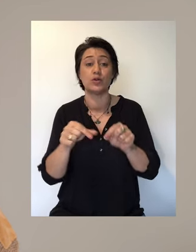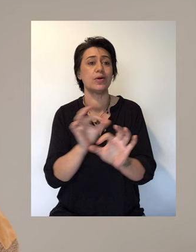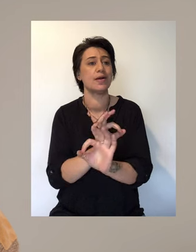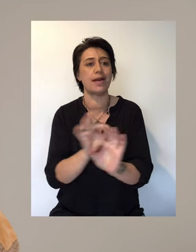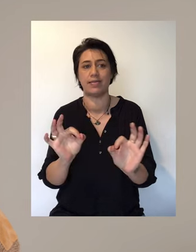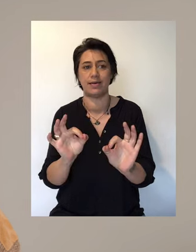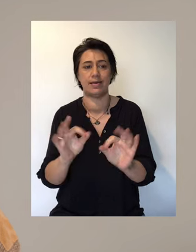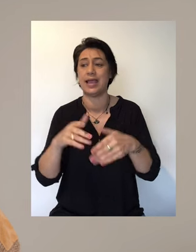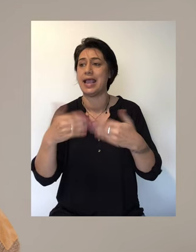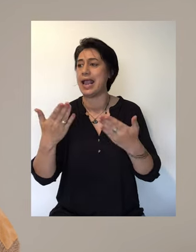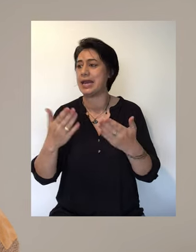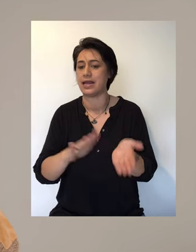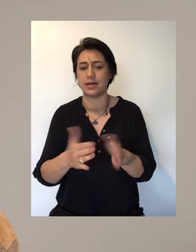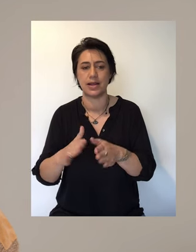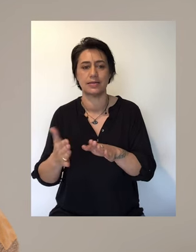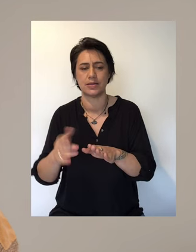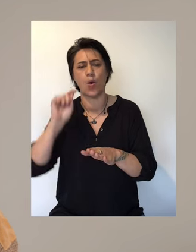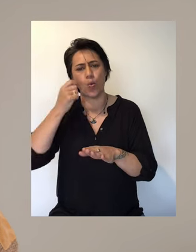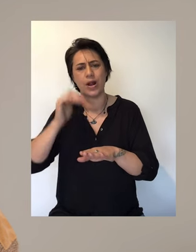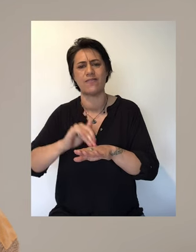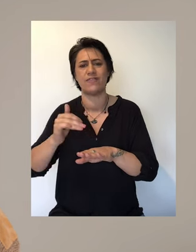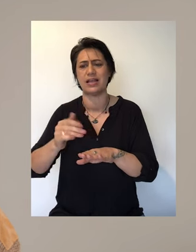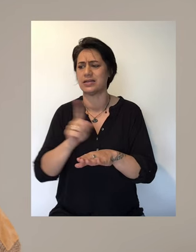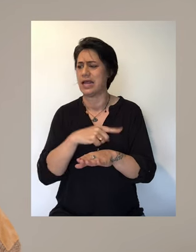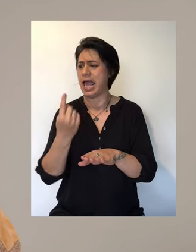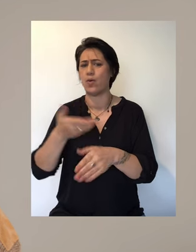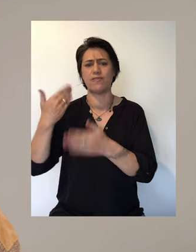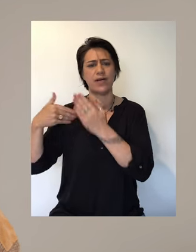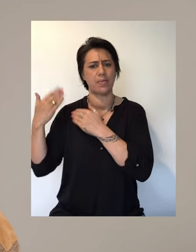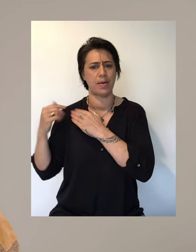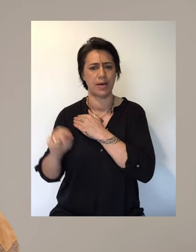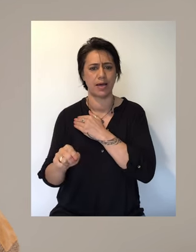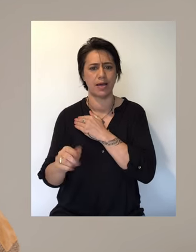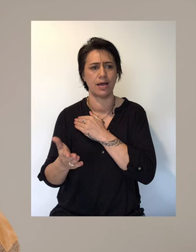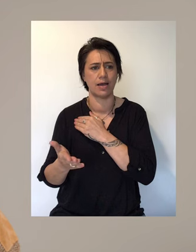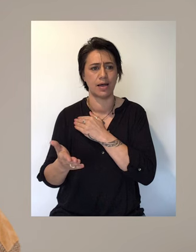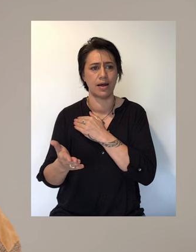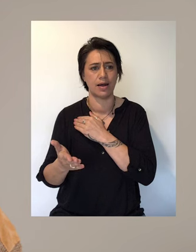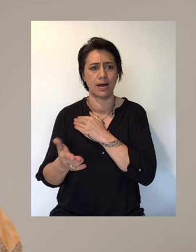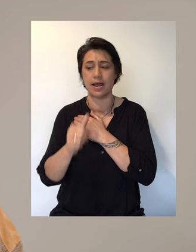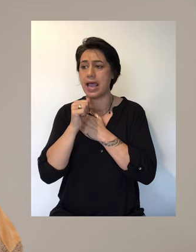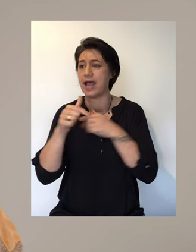If we do nothing, any loss of life will affect our whakapapa.